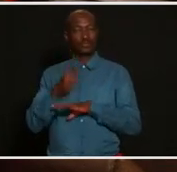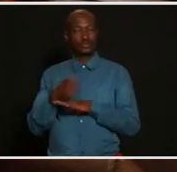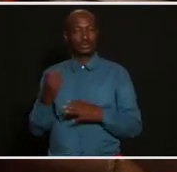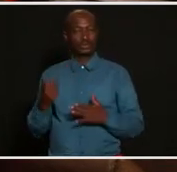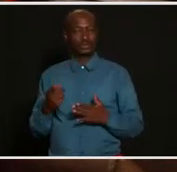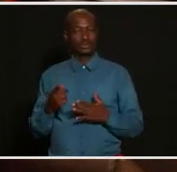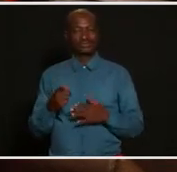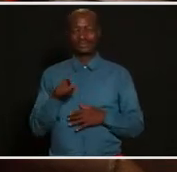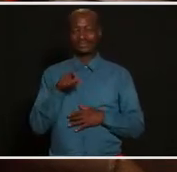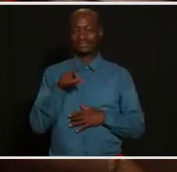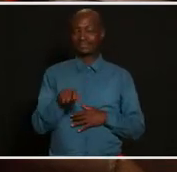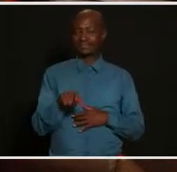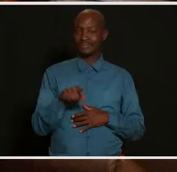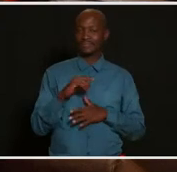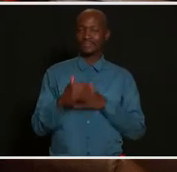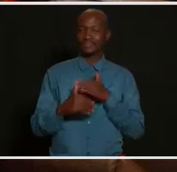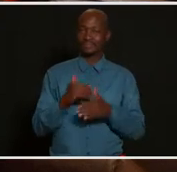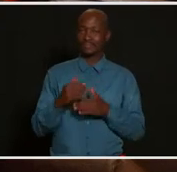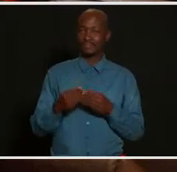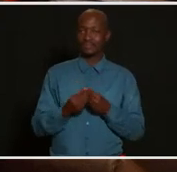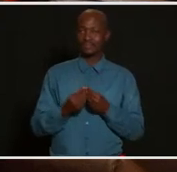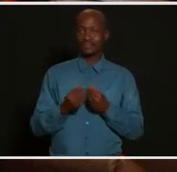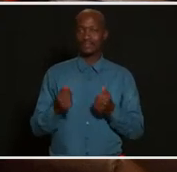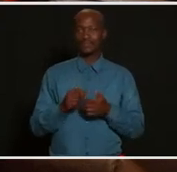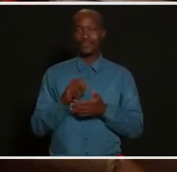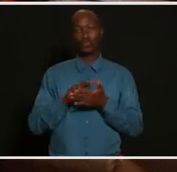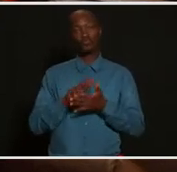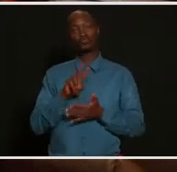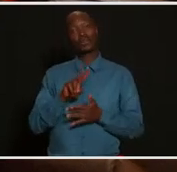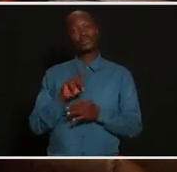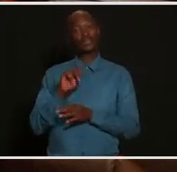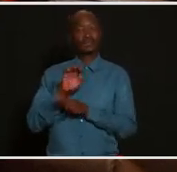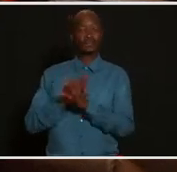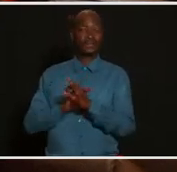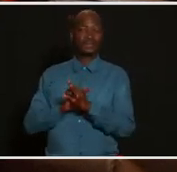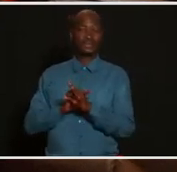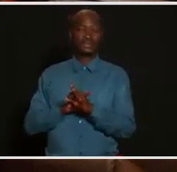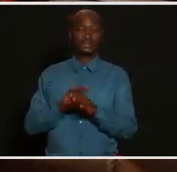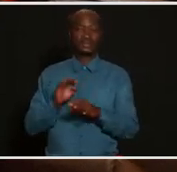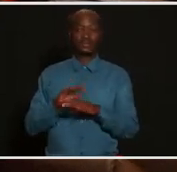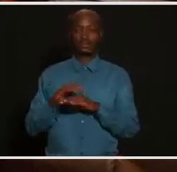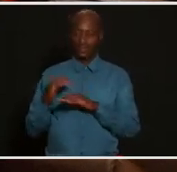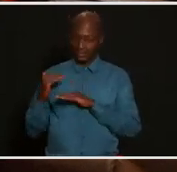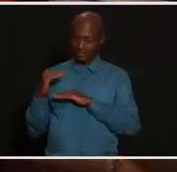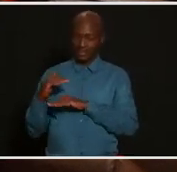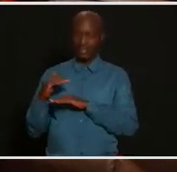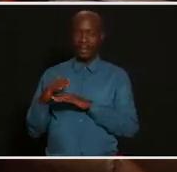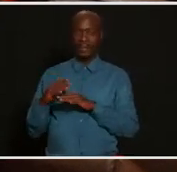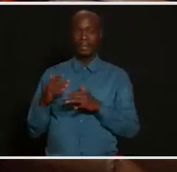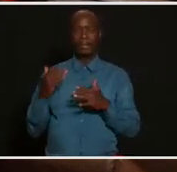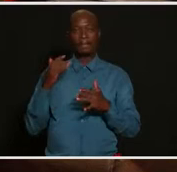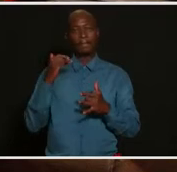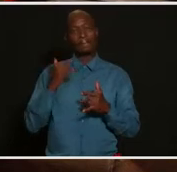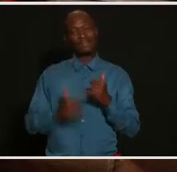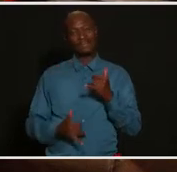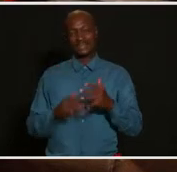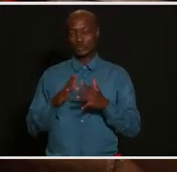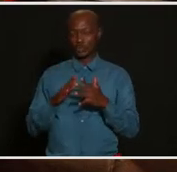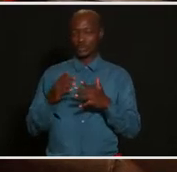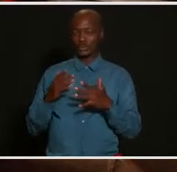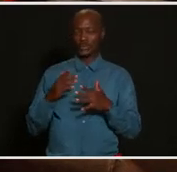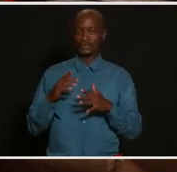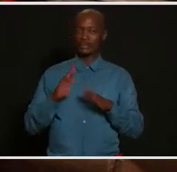disciplinary proceedings addressed only 12 percent of reported sexual misconduct cases last